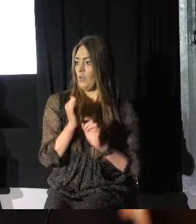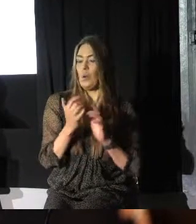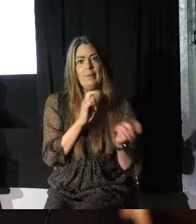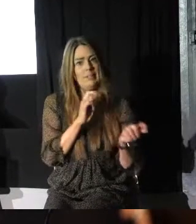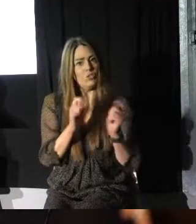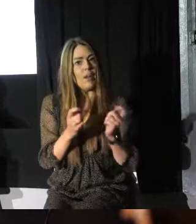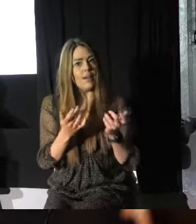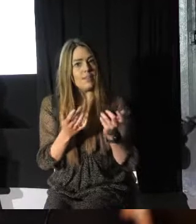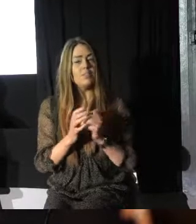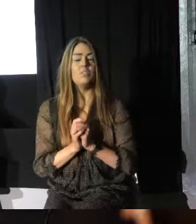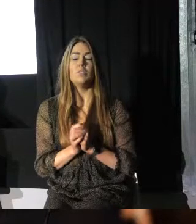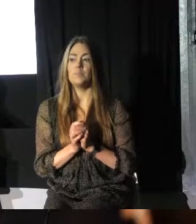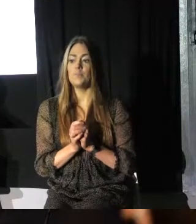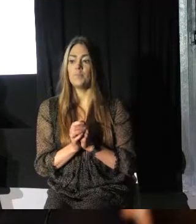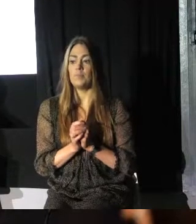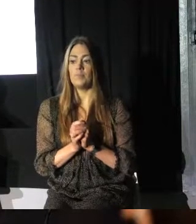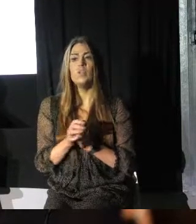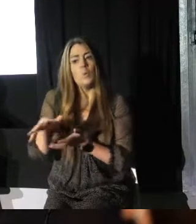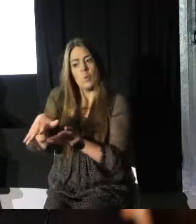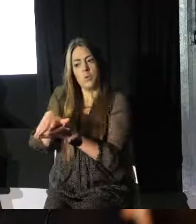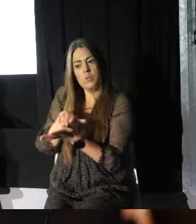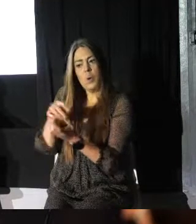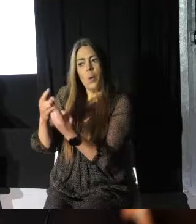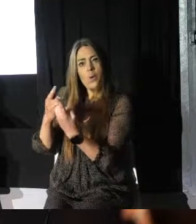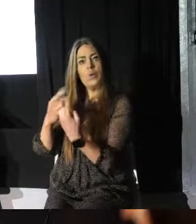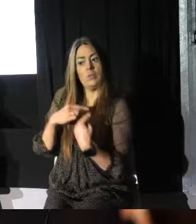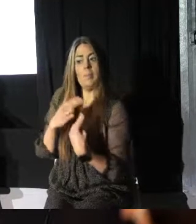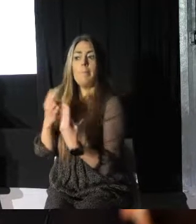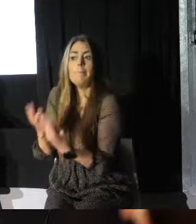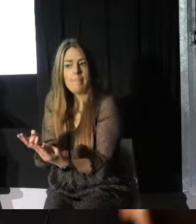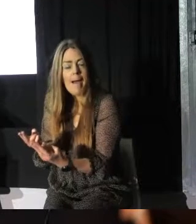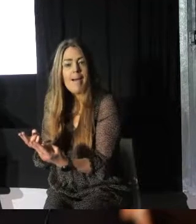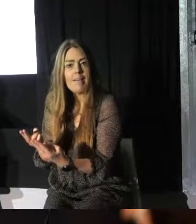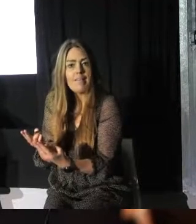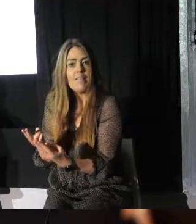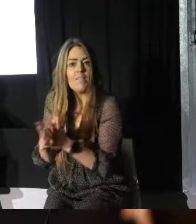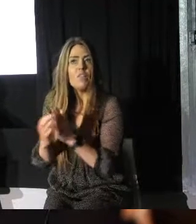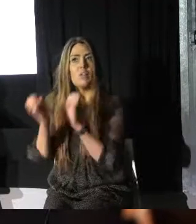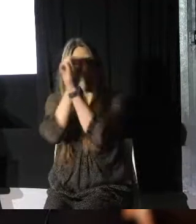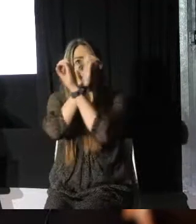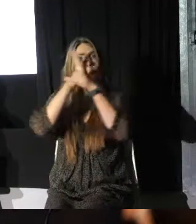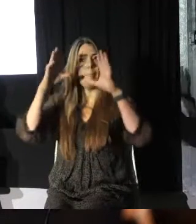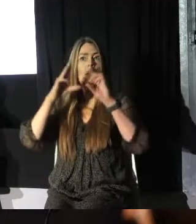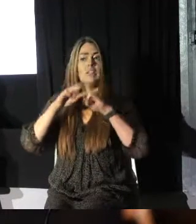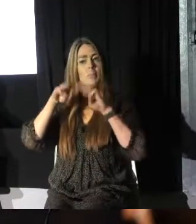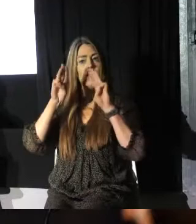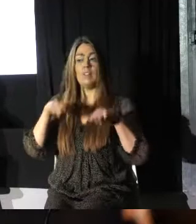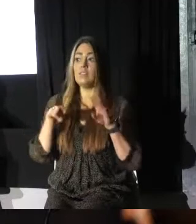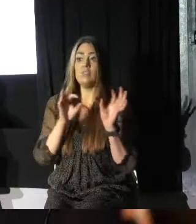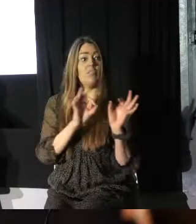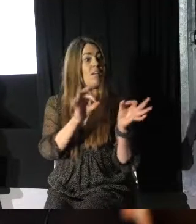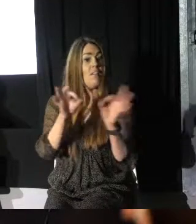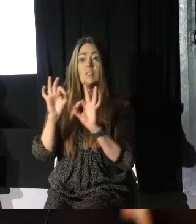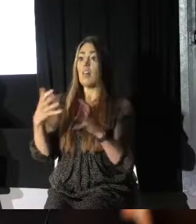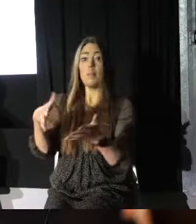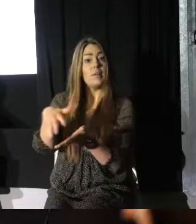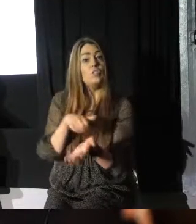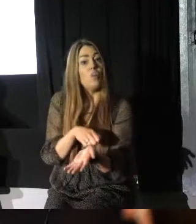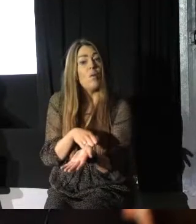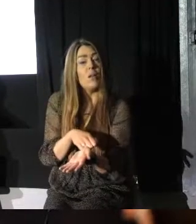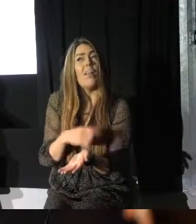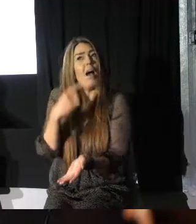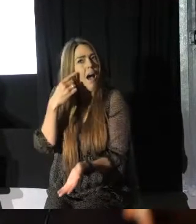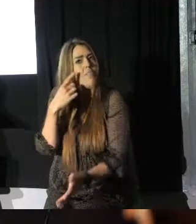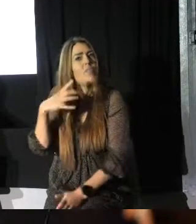the giving back of stolen goods, the idea that let's imagine museums where nothing is stolen, I think we're there